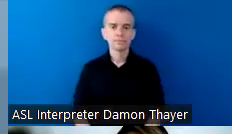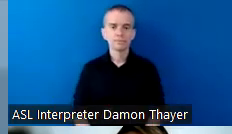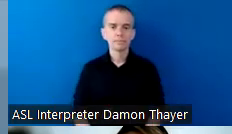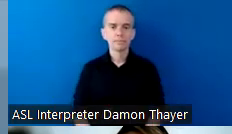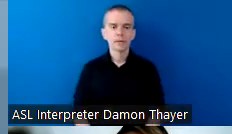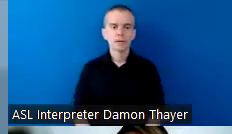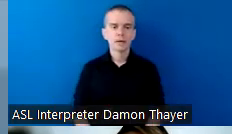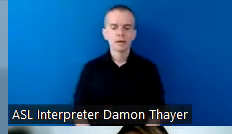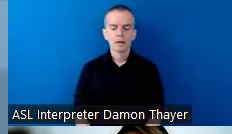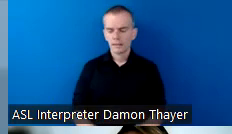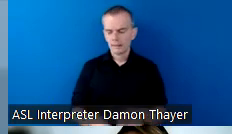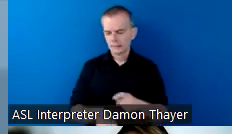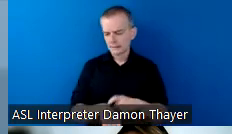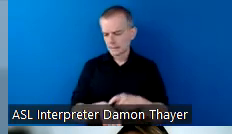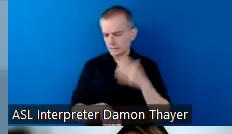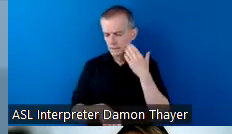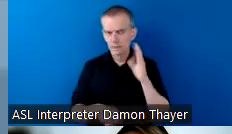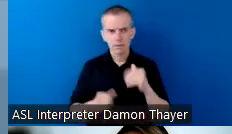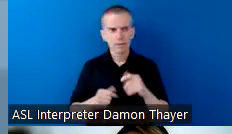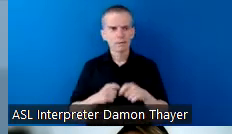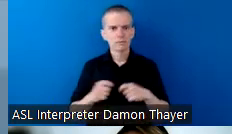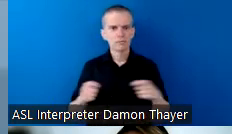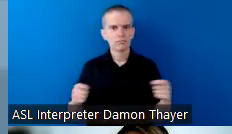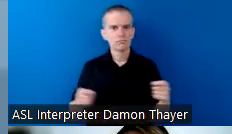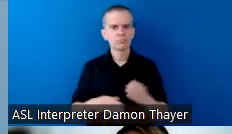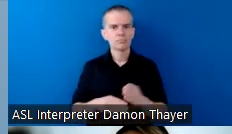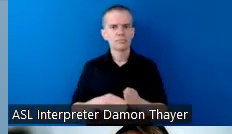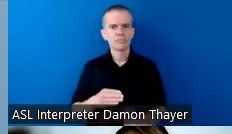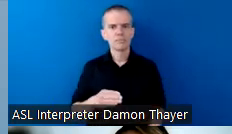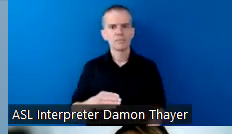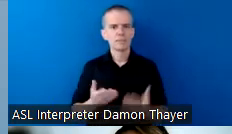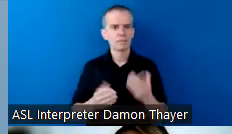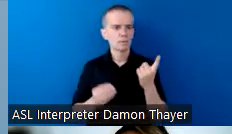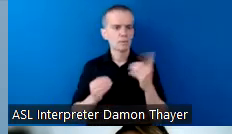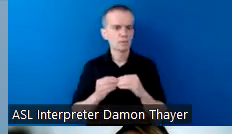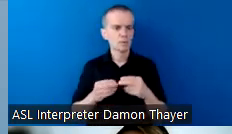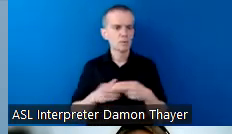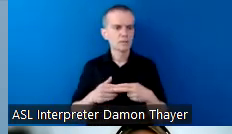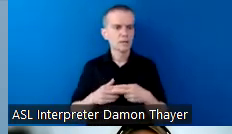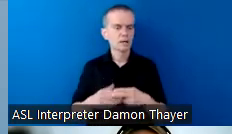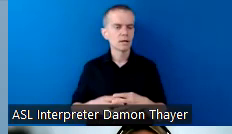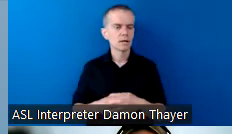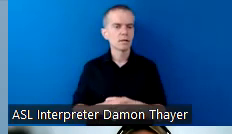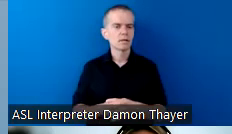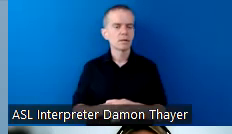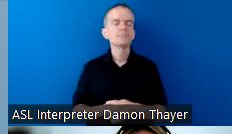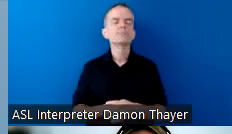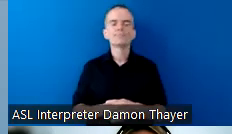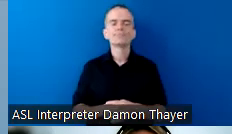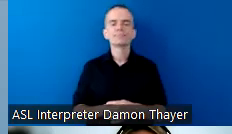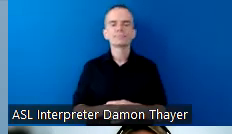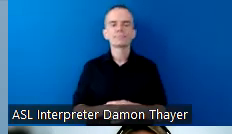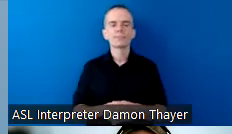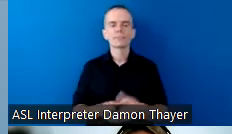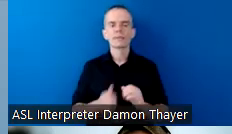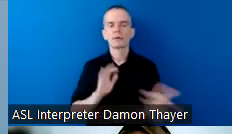So I'm not sure how we're doing on time here, but I could wrap it up. I'm not sure. I think there might be one more slide here. And here is how to